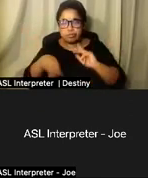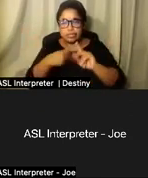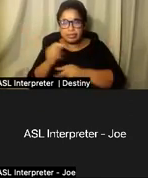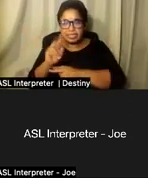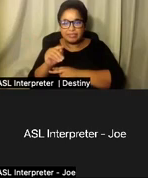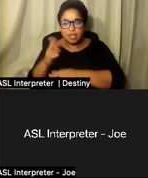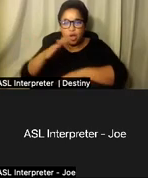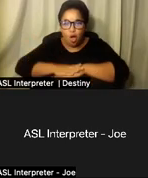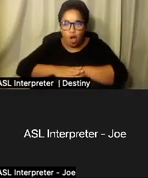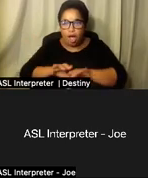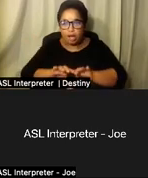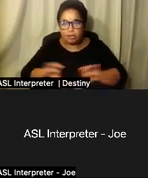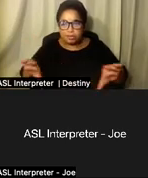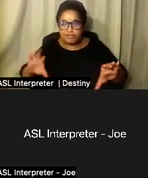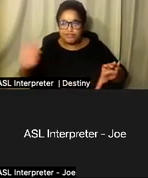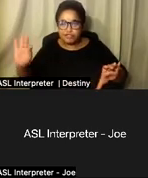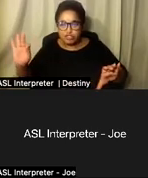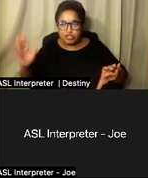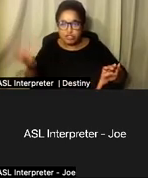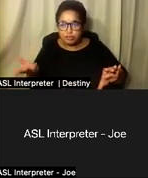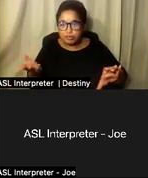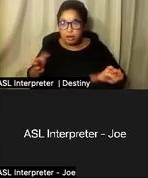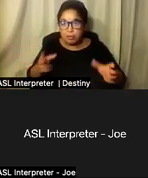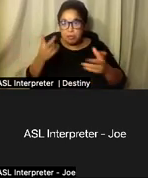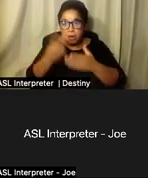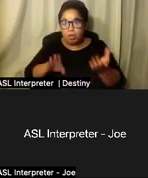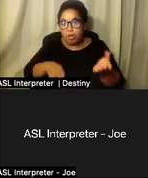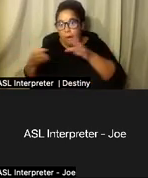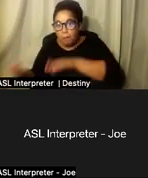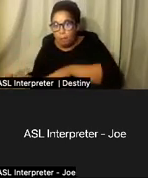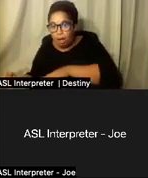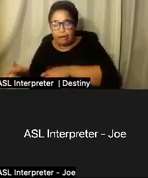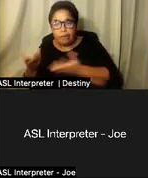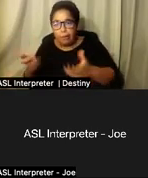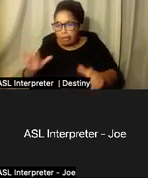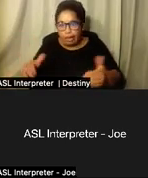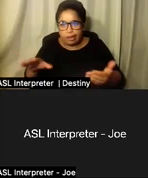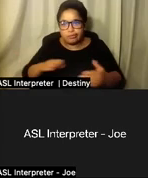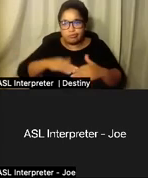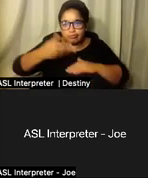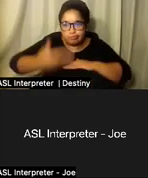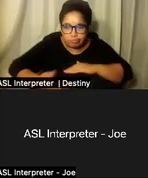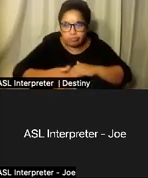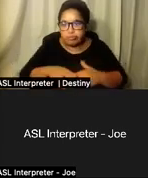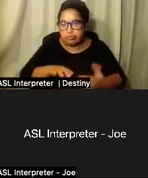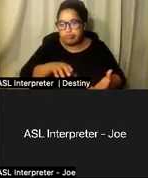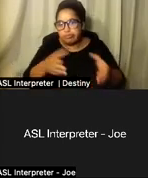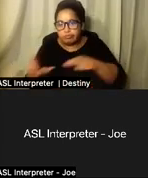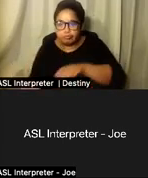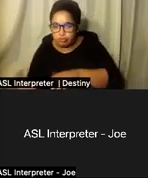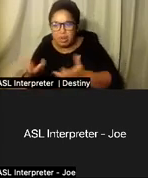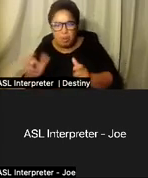want either piece to fall in an earthquake. So just securing one of these isn't going to cut it. In